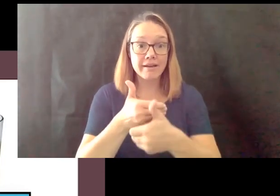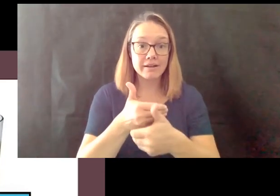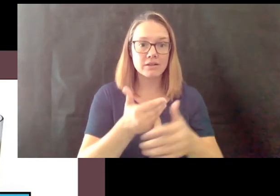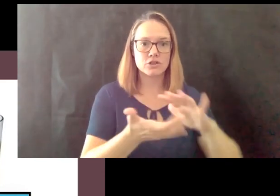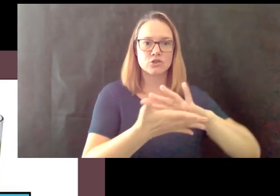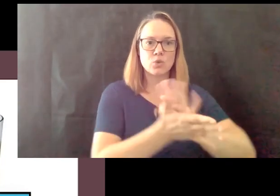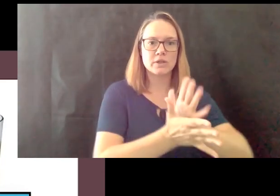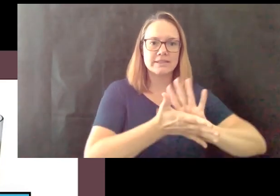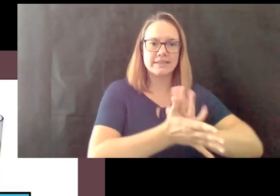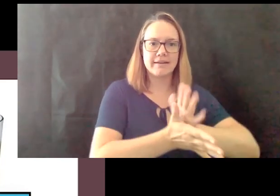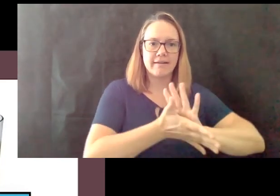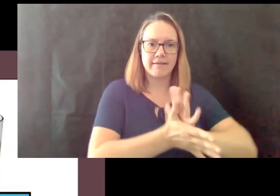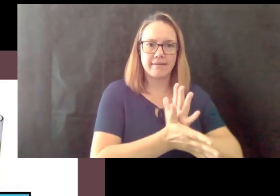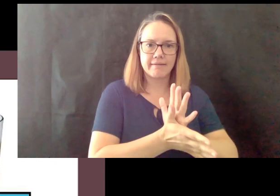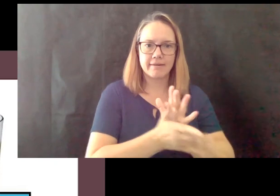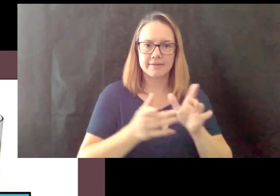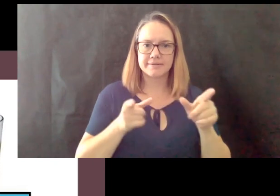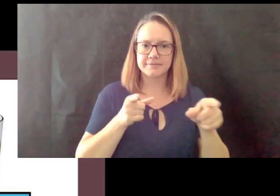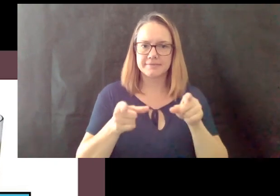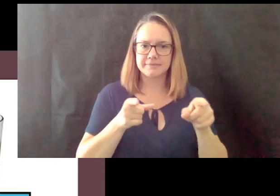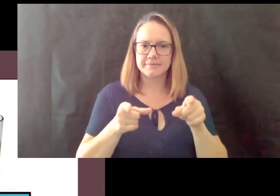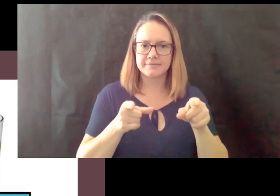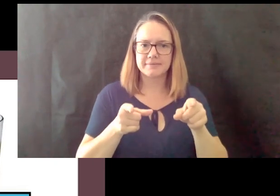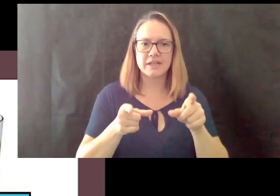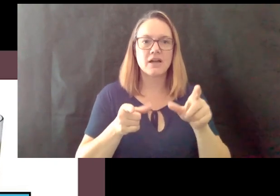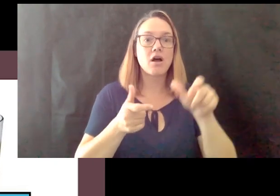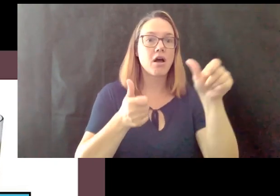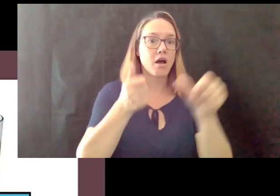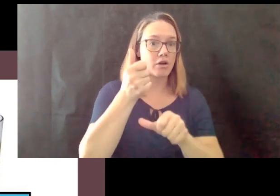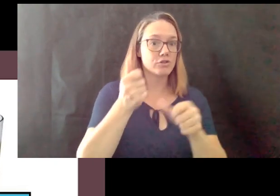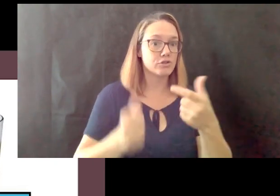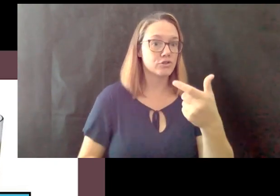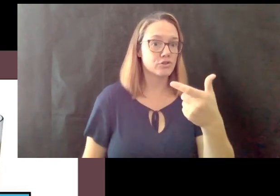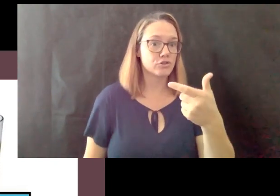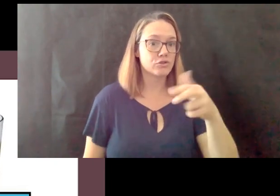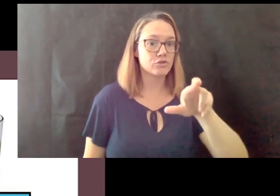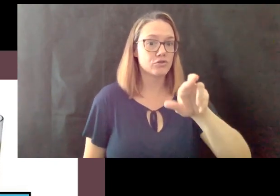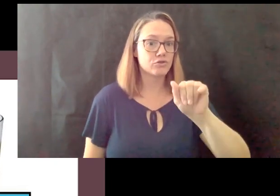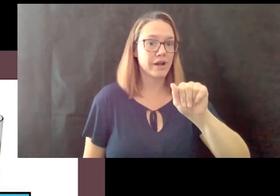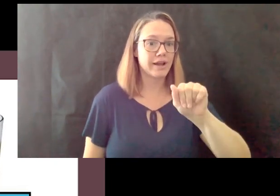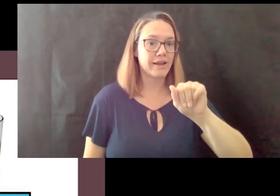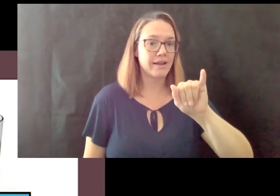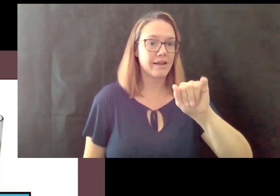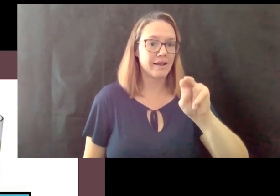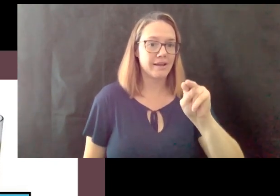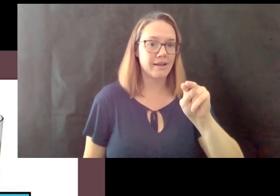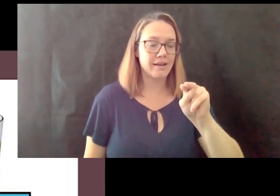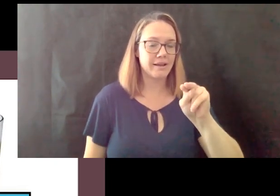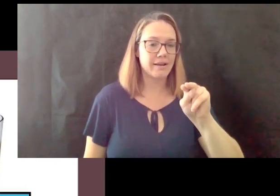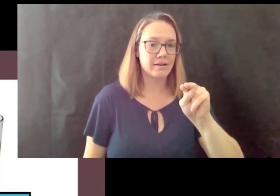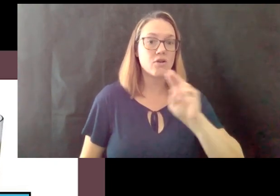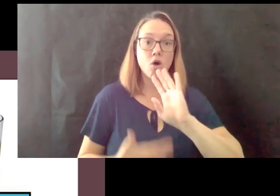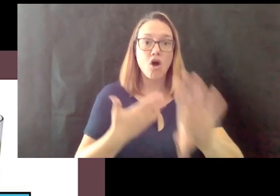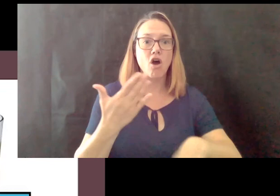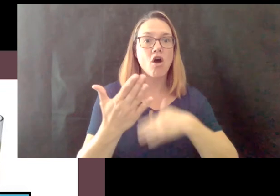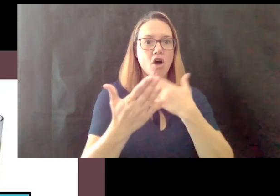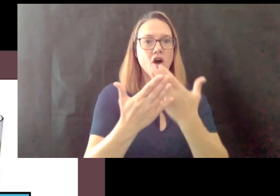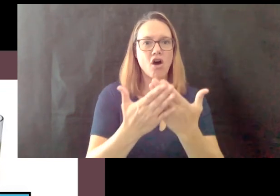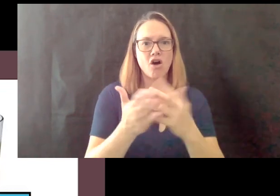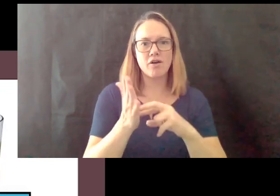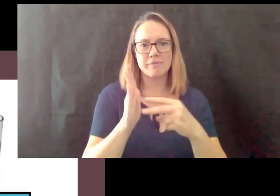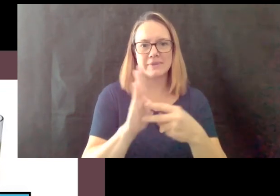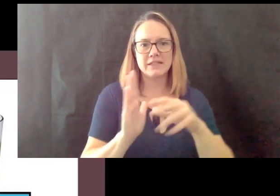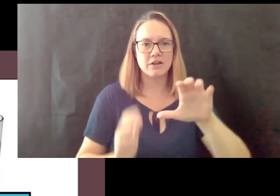Looking at the bread and the tortilla, I like to think of those go into our grains category.